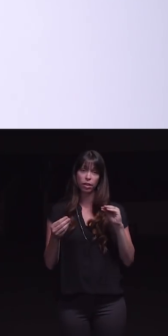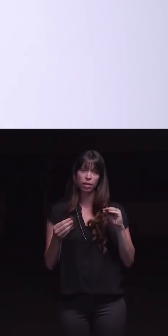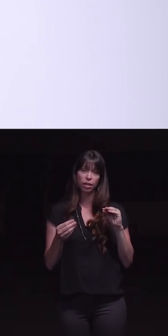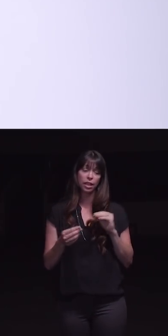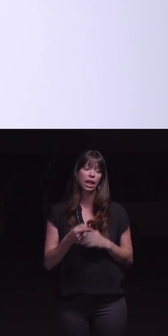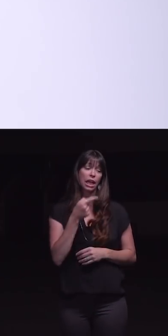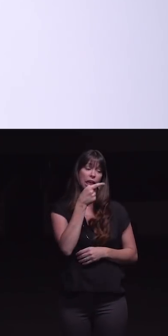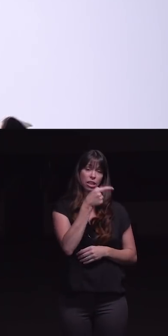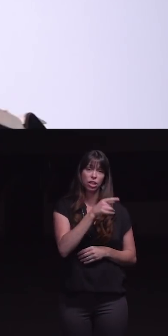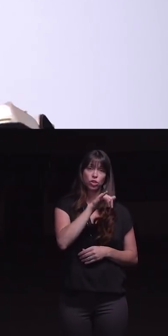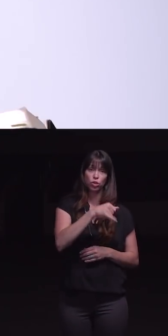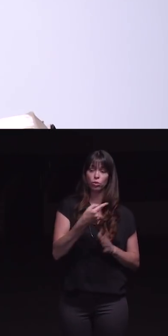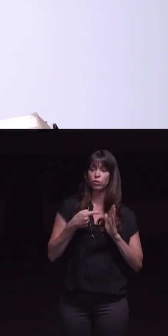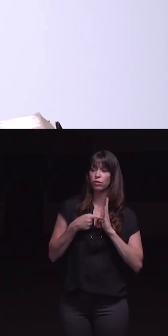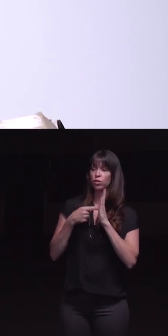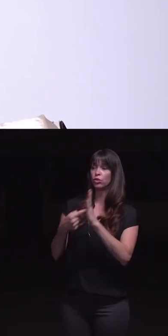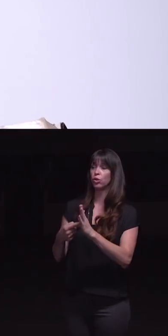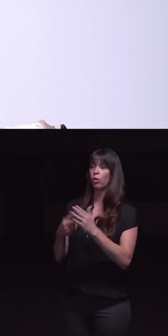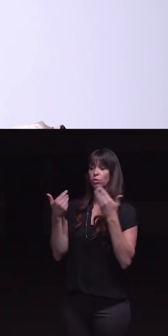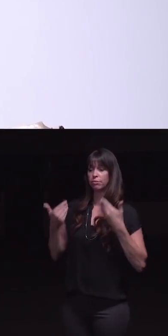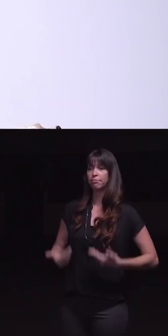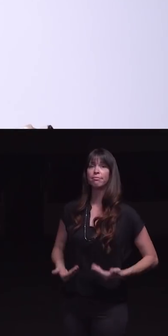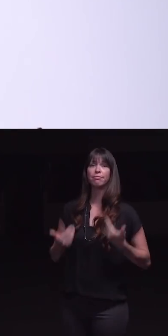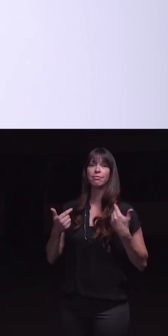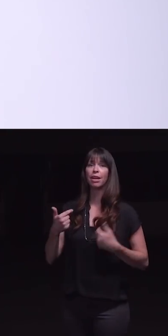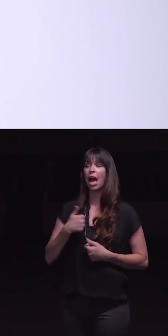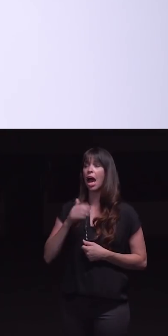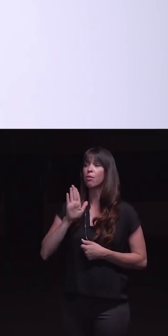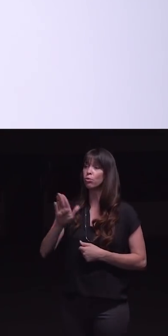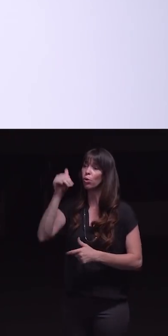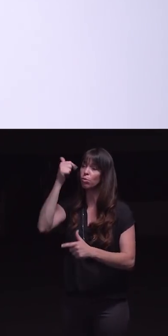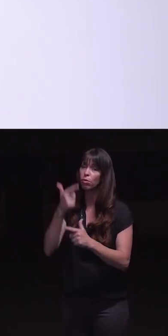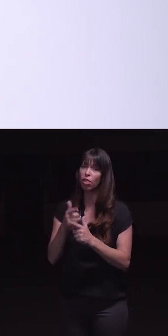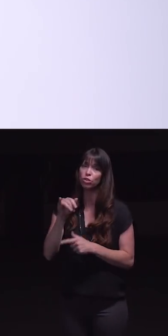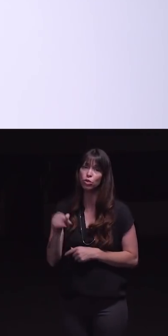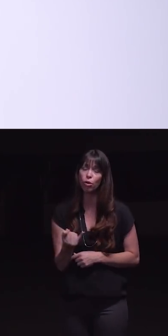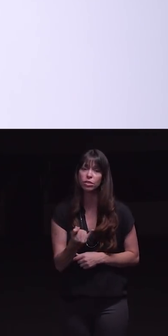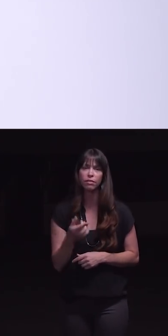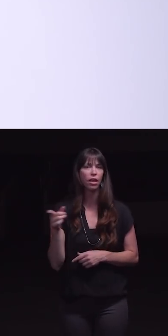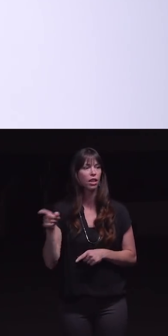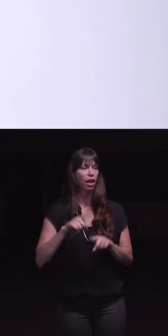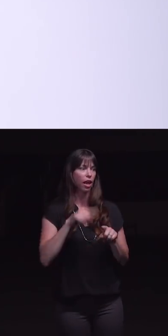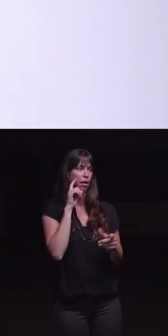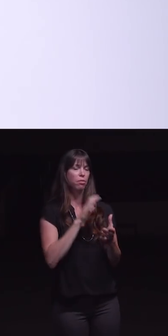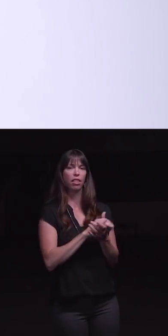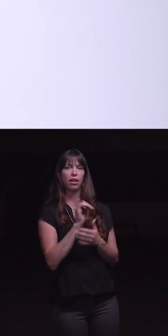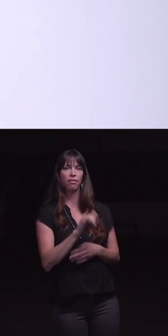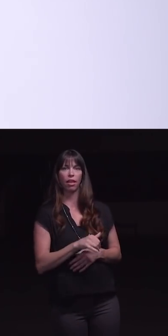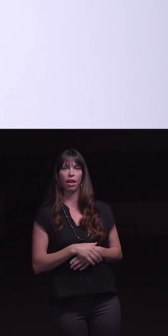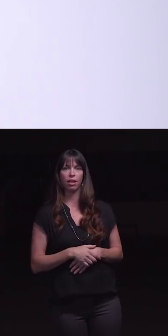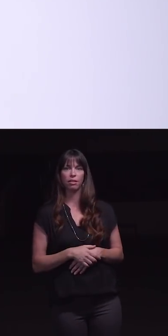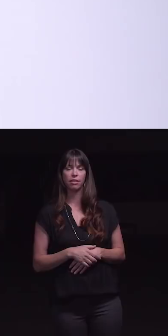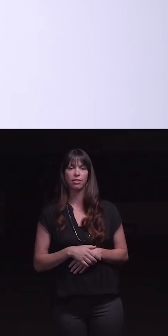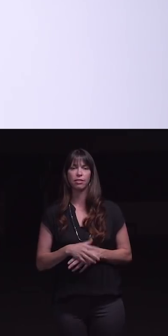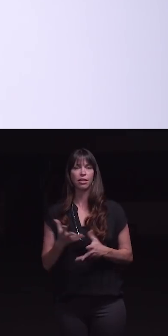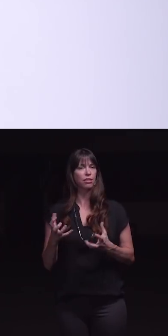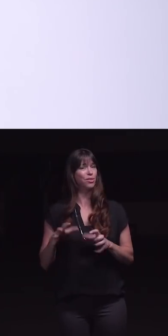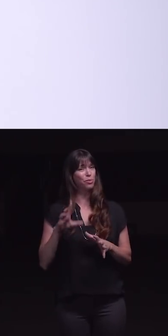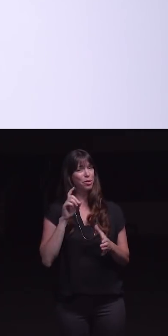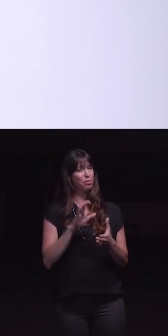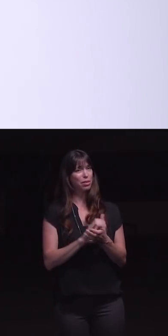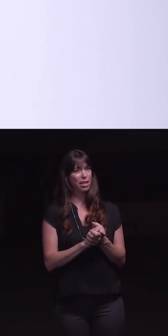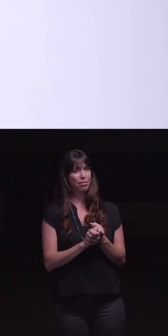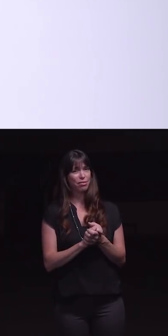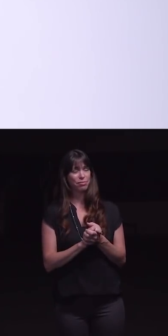story, he reveals himself to his brothers and says, it's me, Joseph. They can't believe it, nor do they want